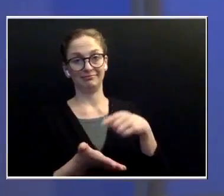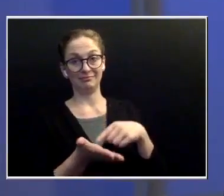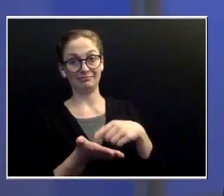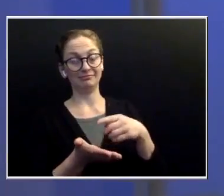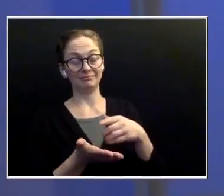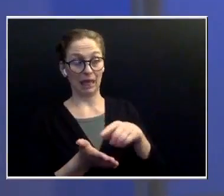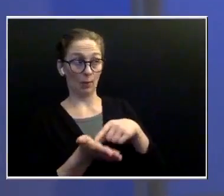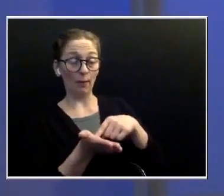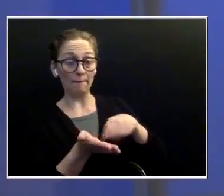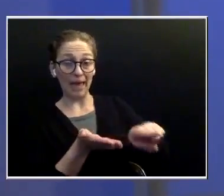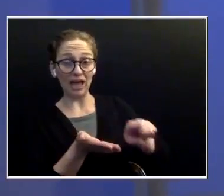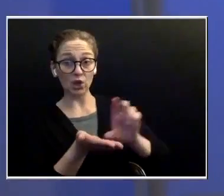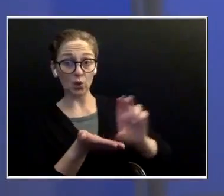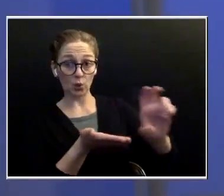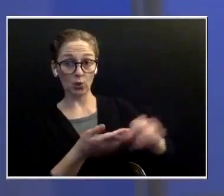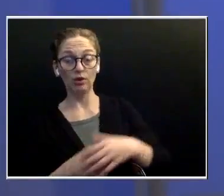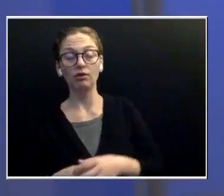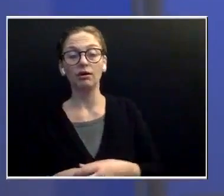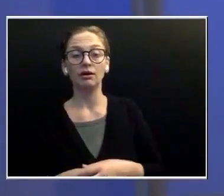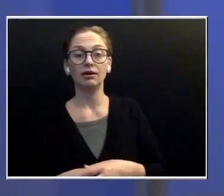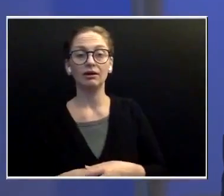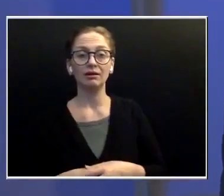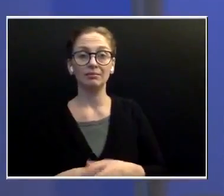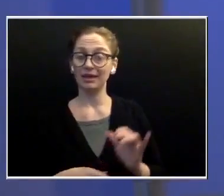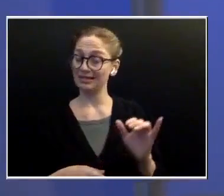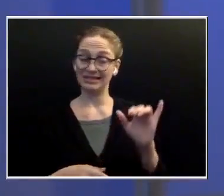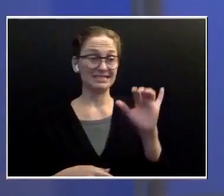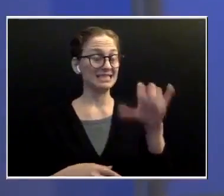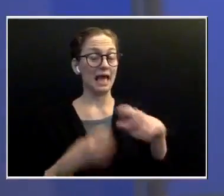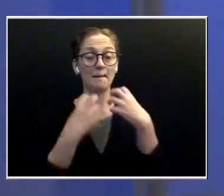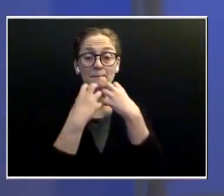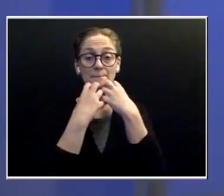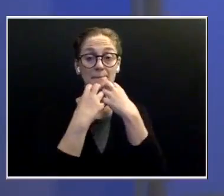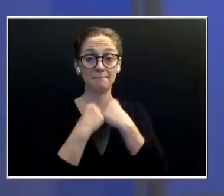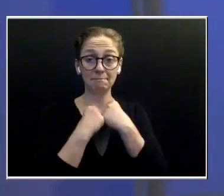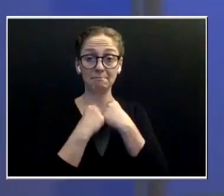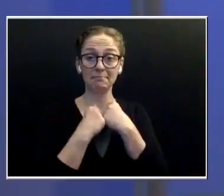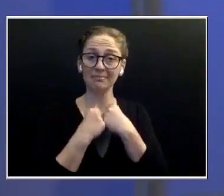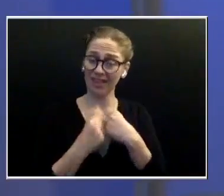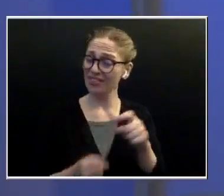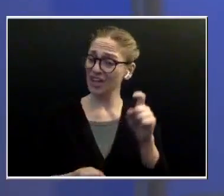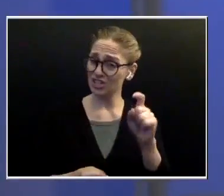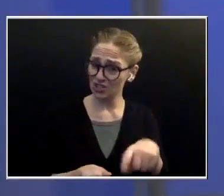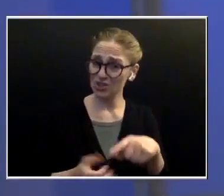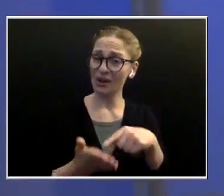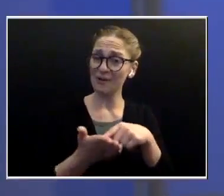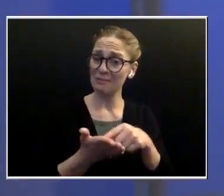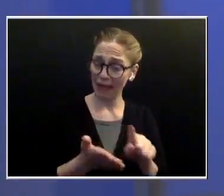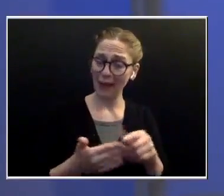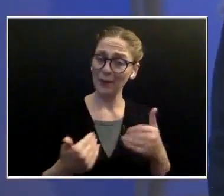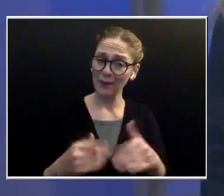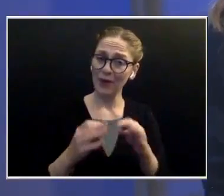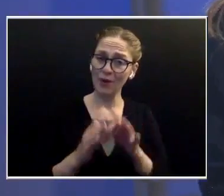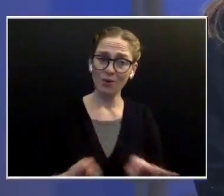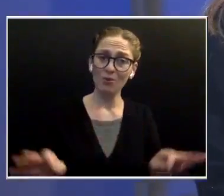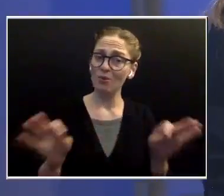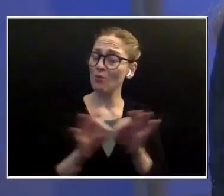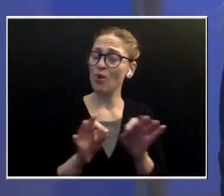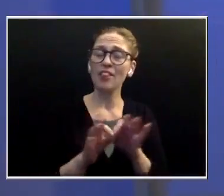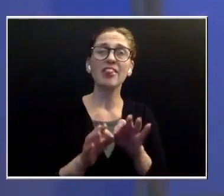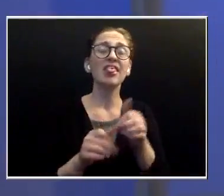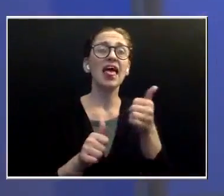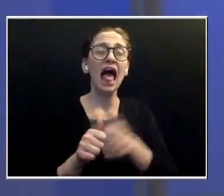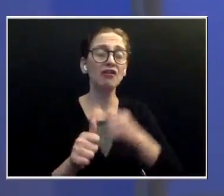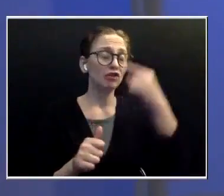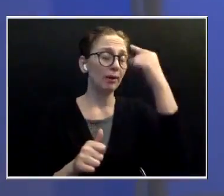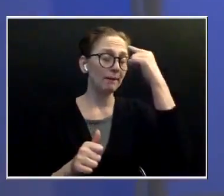that precious. As you should be, right? Yeah, I mean, hey, worth every side penny. gig. Yes. That's good